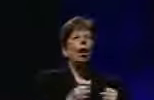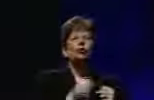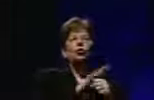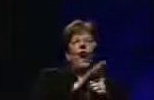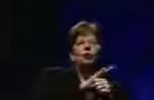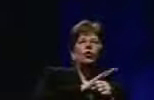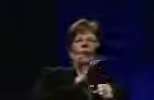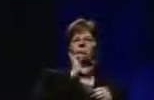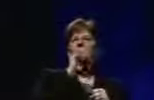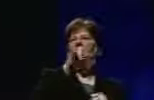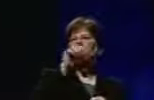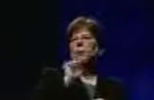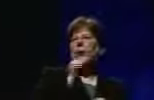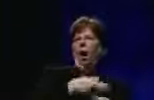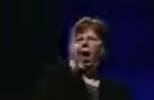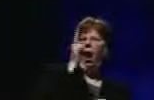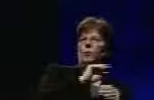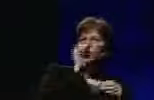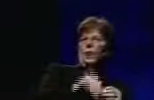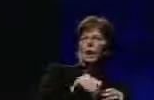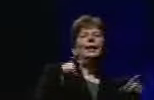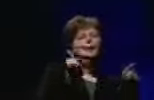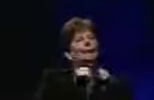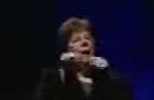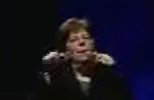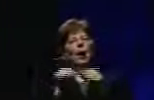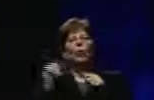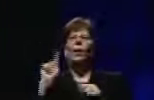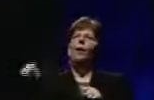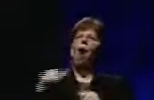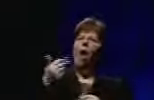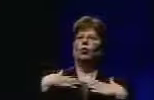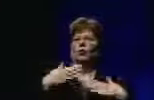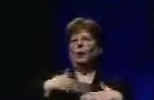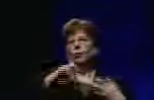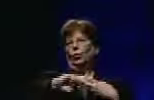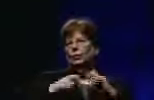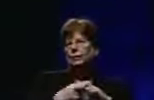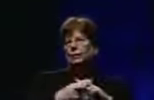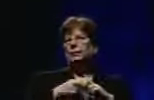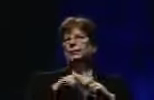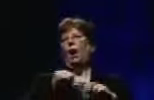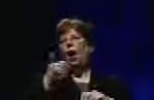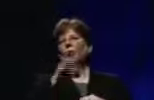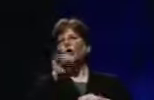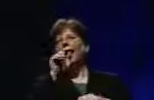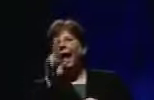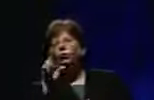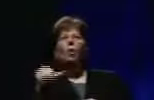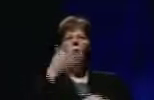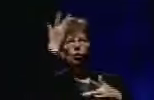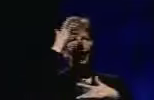is highest are the same areas where other respiratory diseases and cancers and other illness are often found.